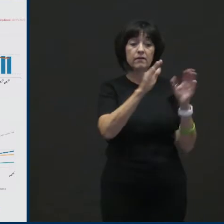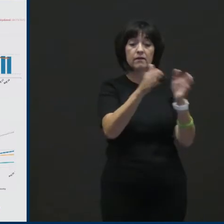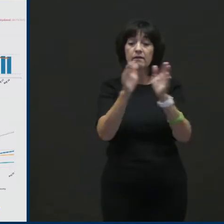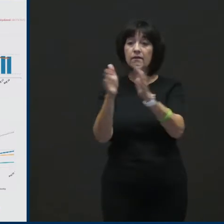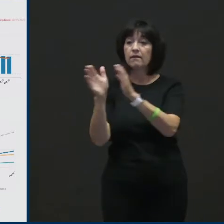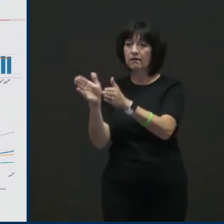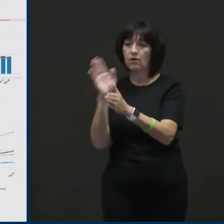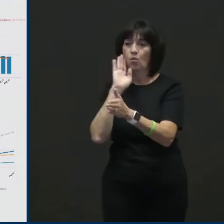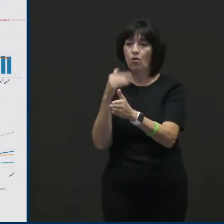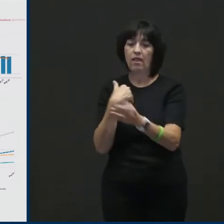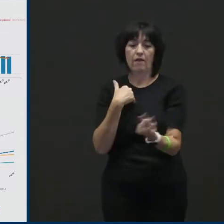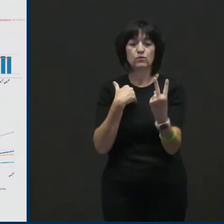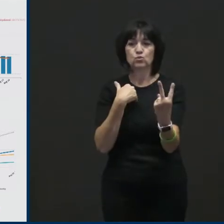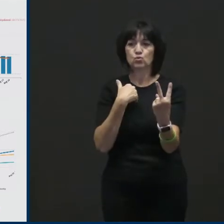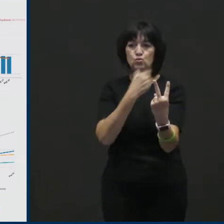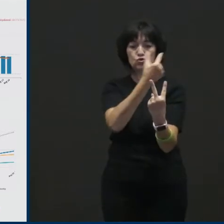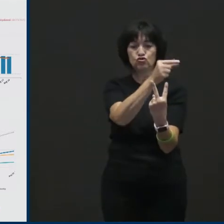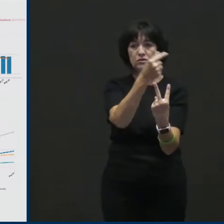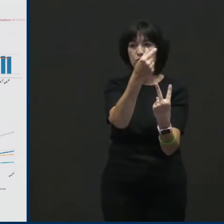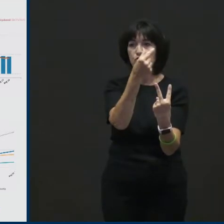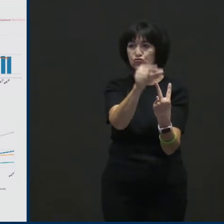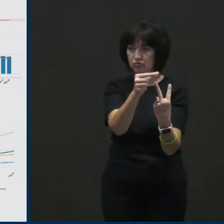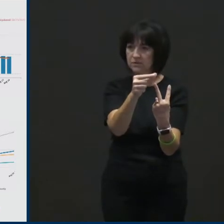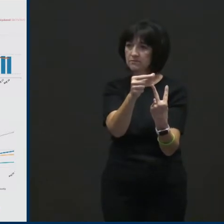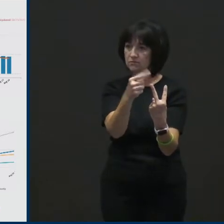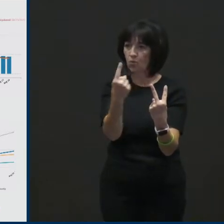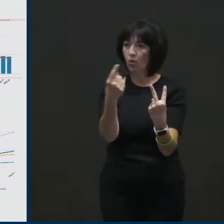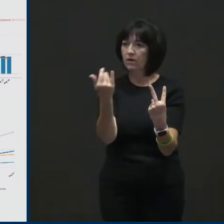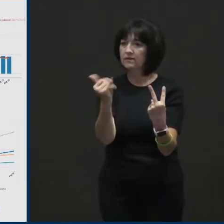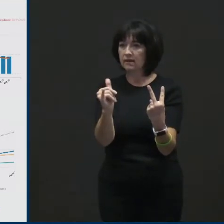better position to move forward.